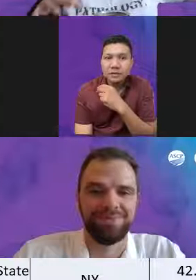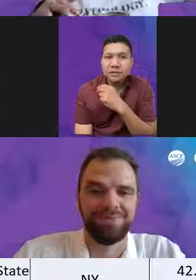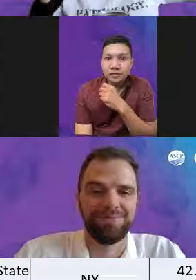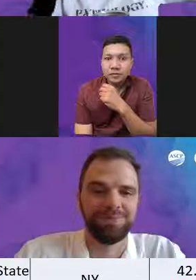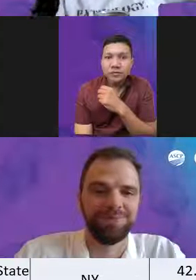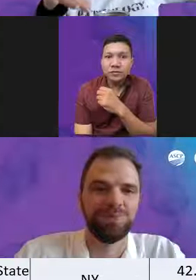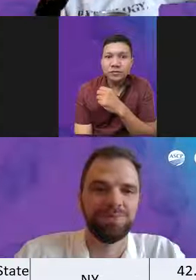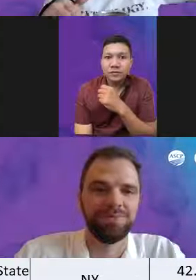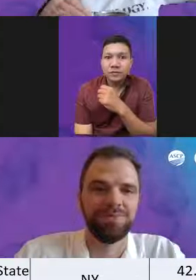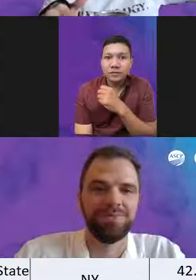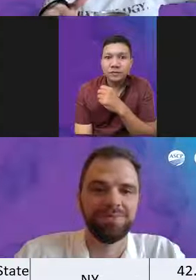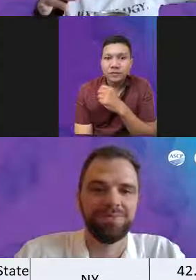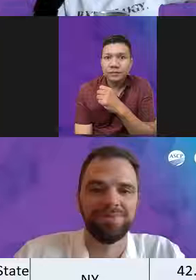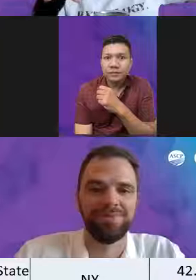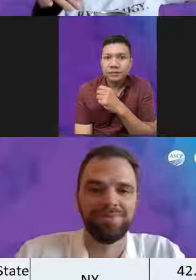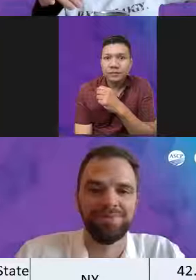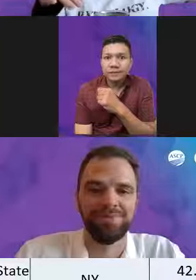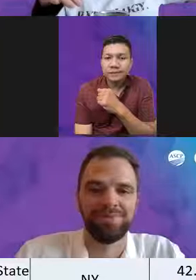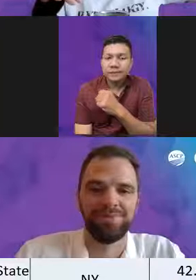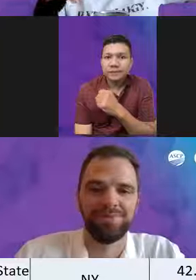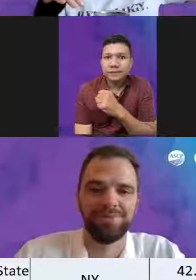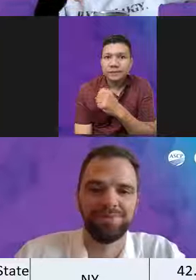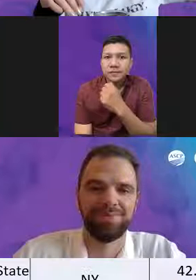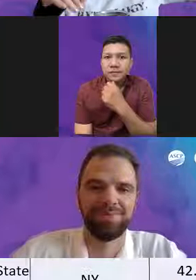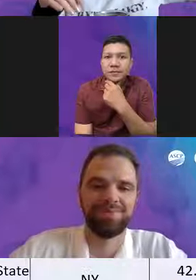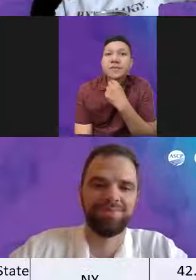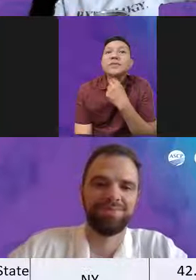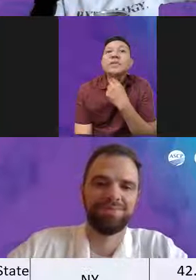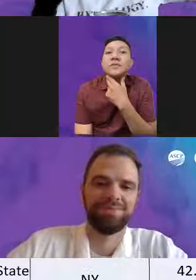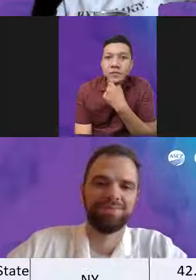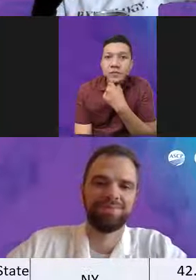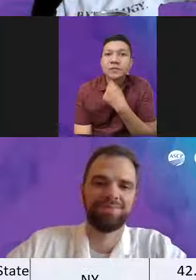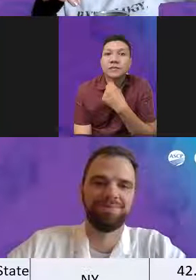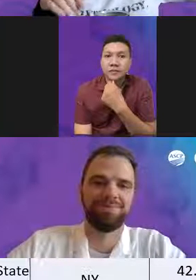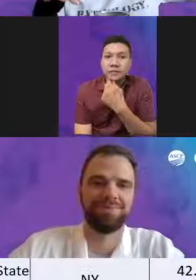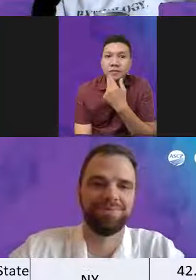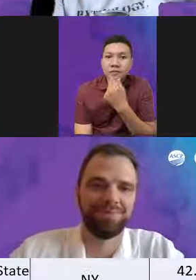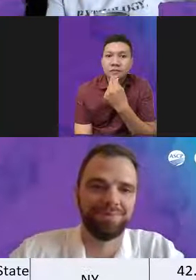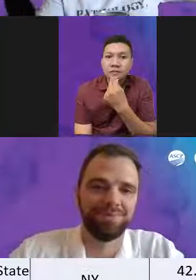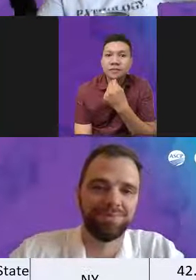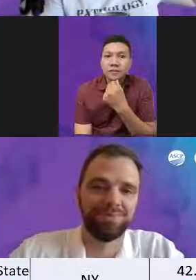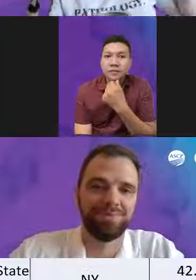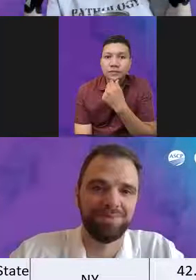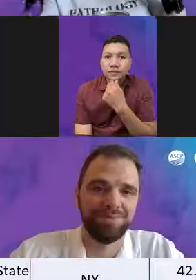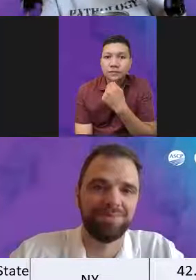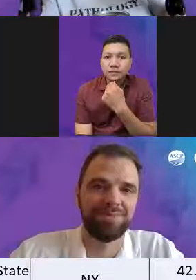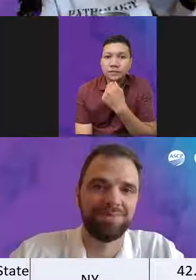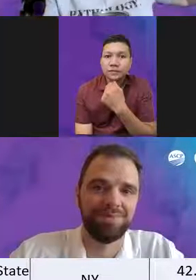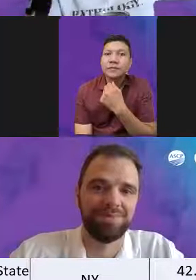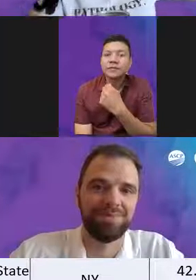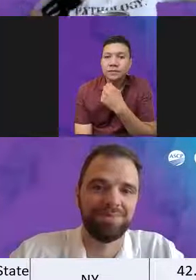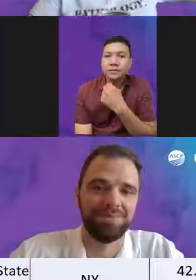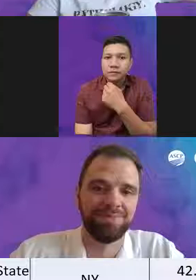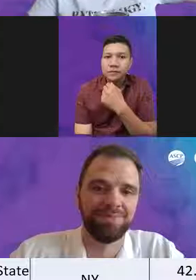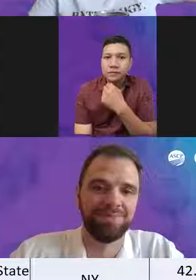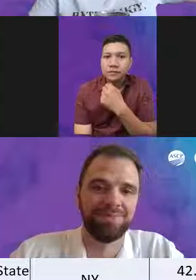in this, each episode, we're only posting the top 10. However, the main stats, the full